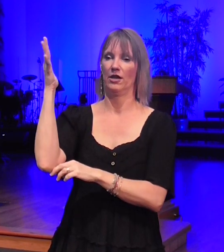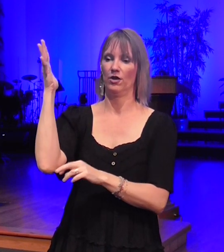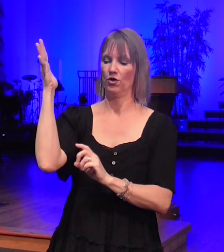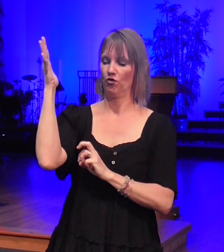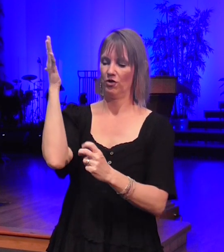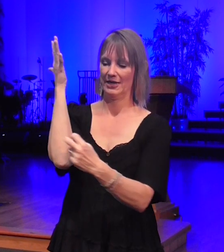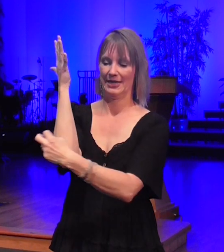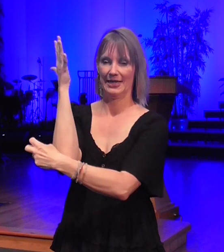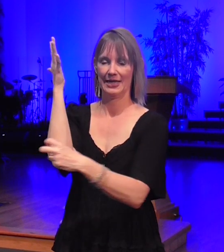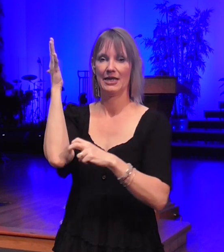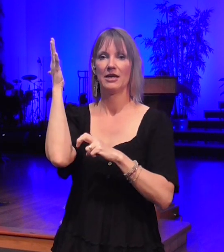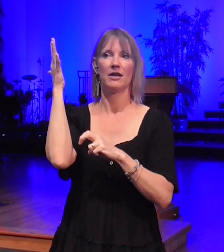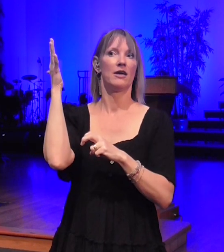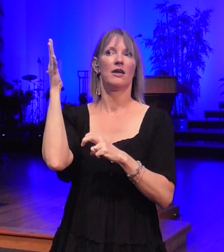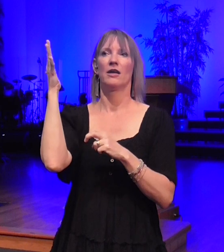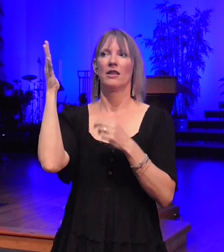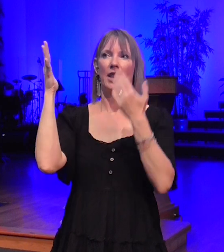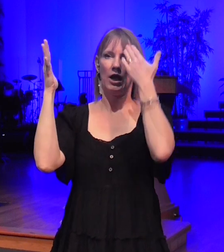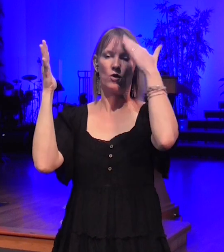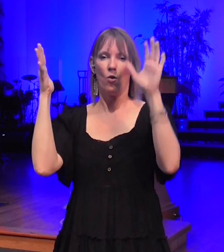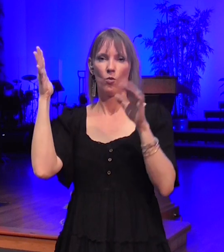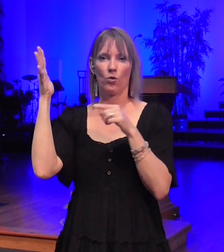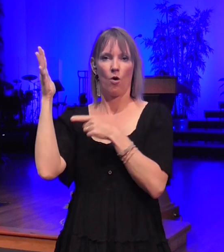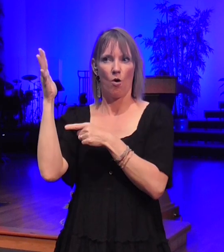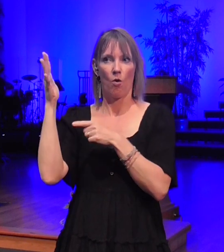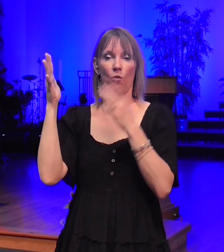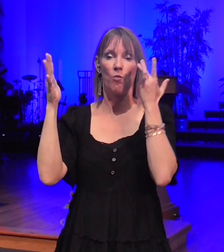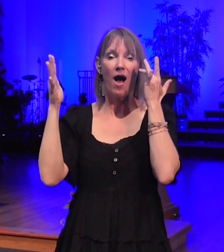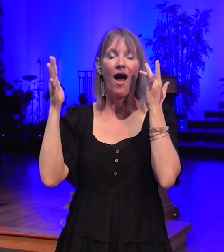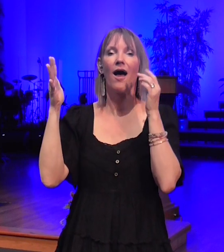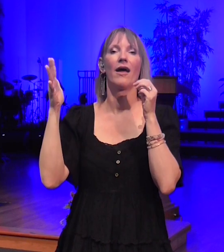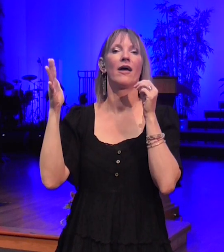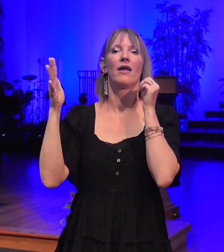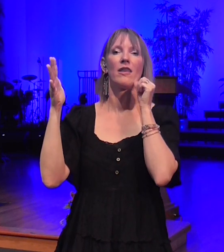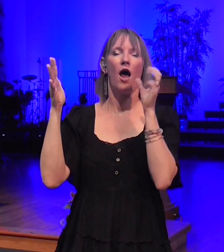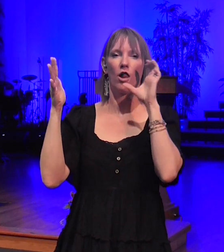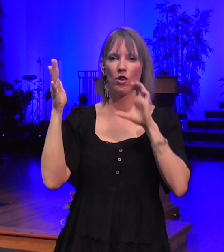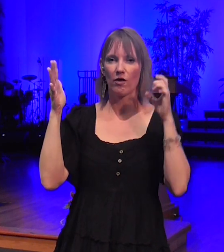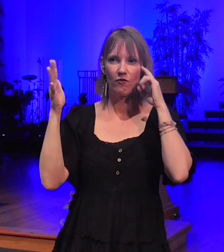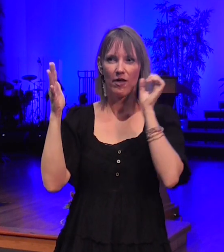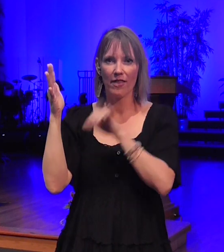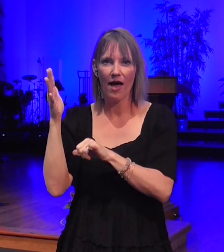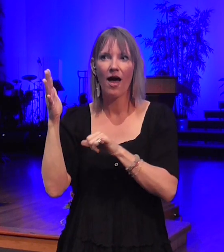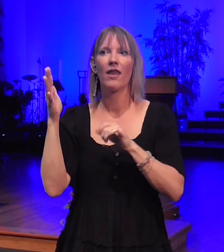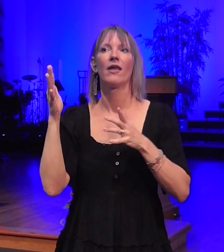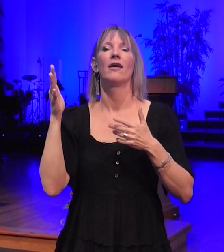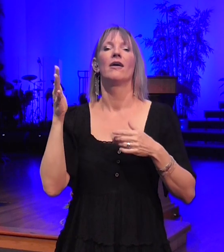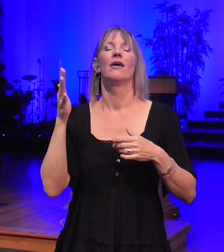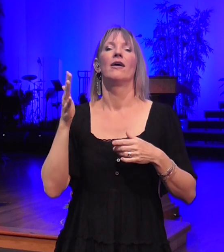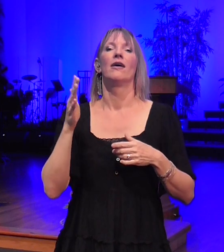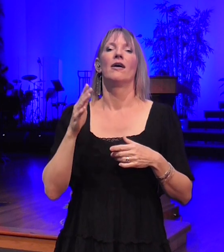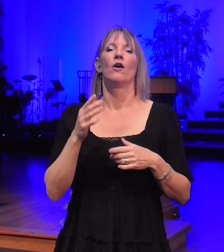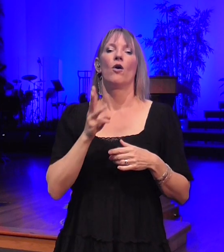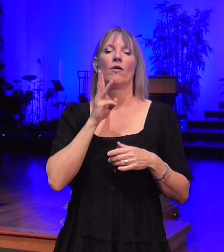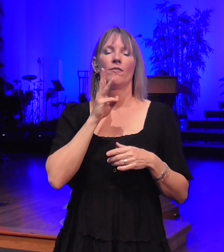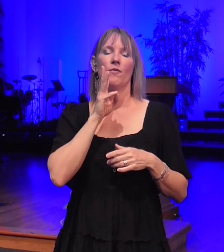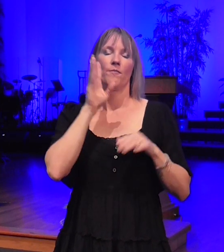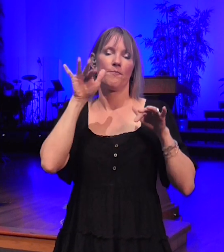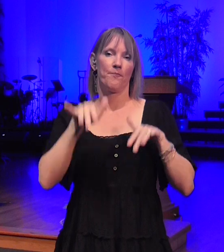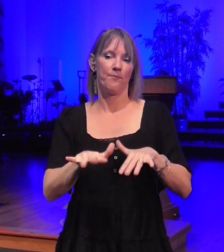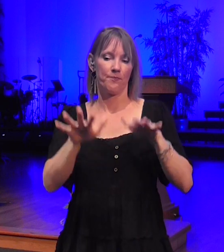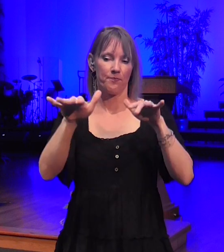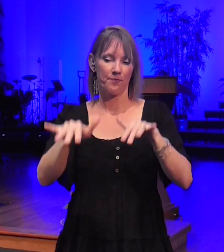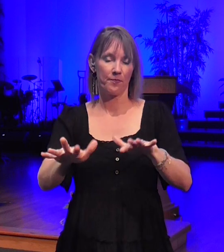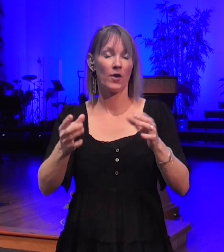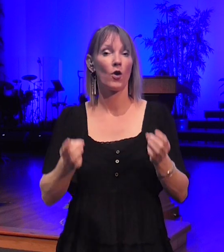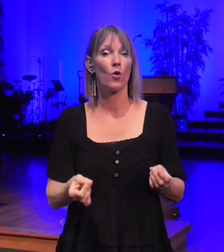because not looked for, but heard, half heard in the stillness between two waves of the sea. Quick, now, here,